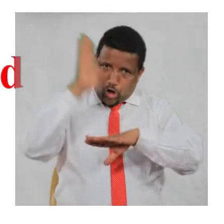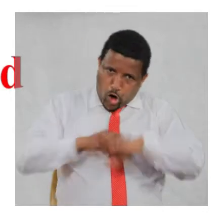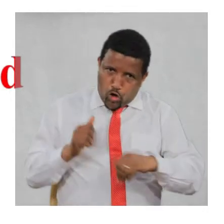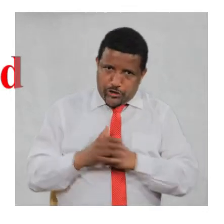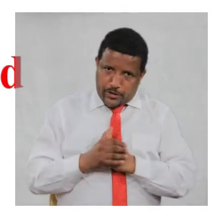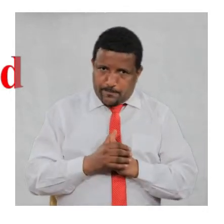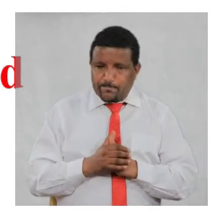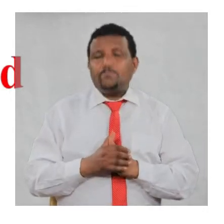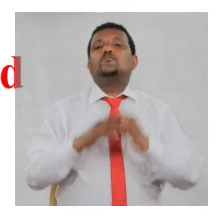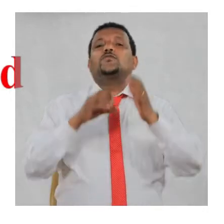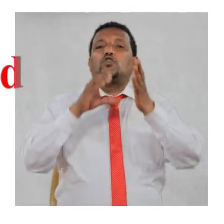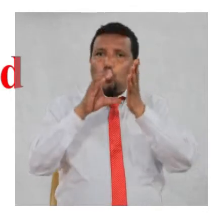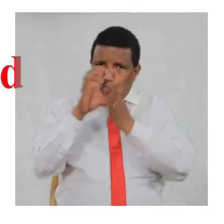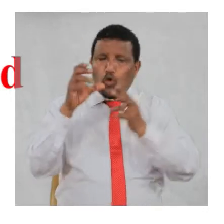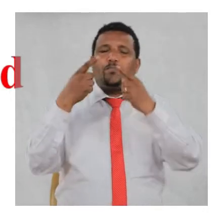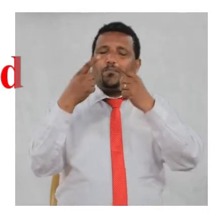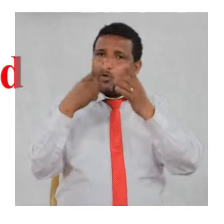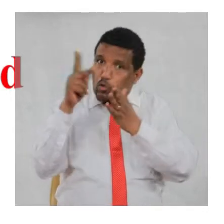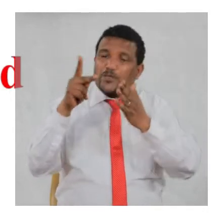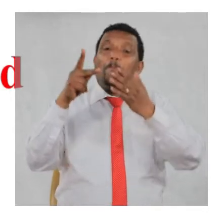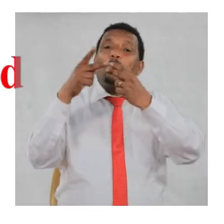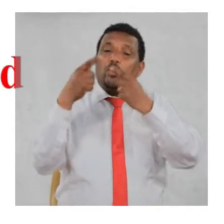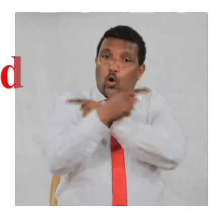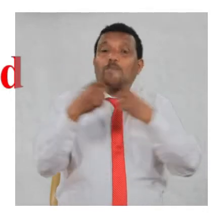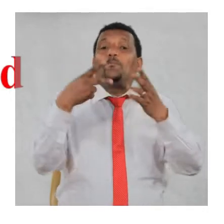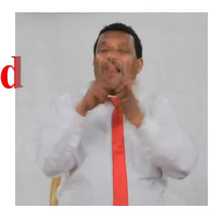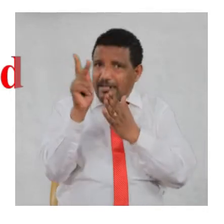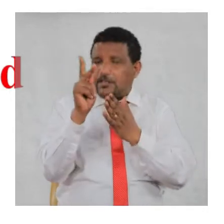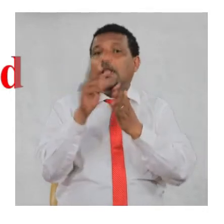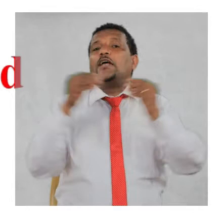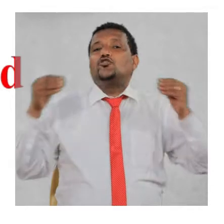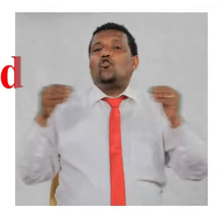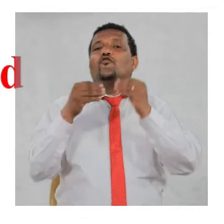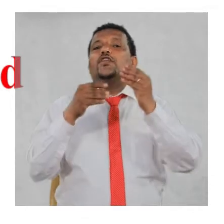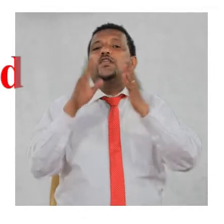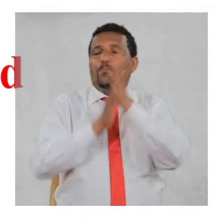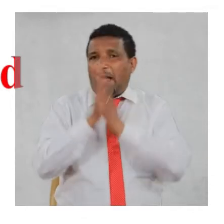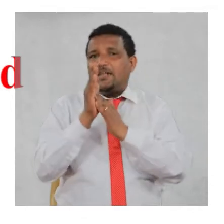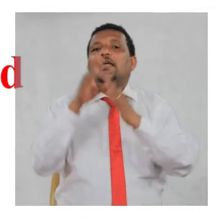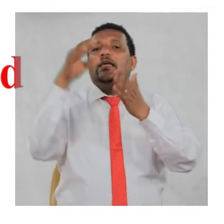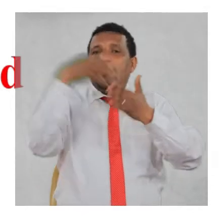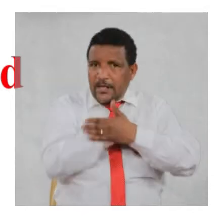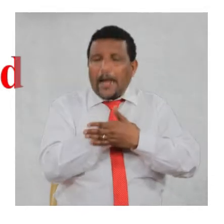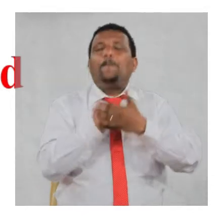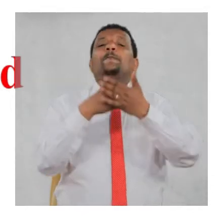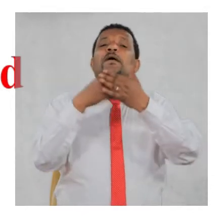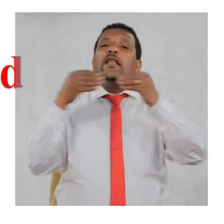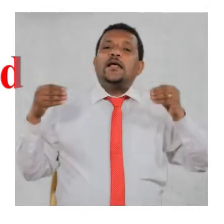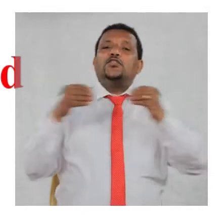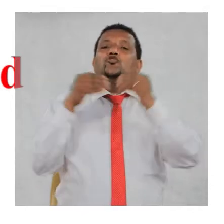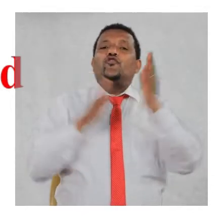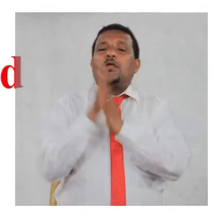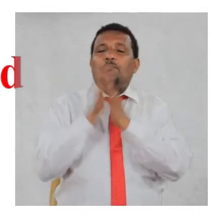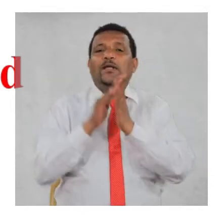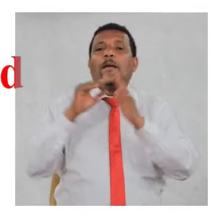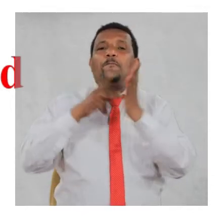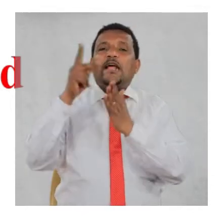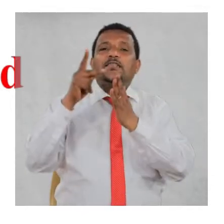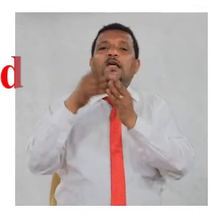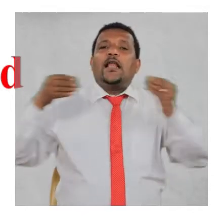called the cross price elasticity of demand, the income elasticity of demand, and the price elasticity of